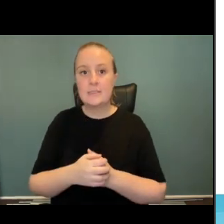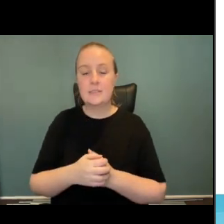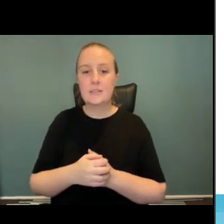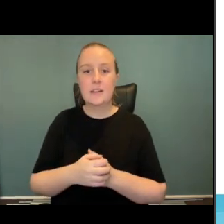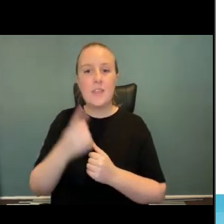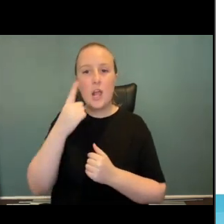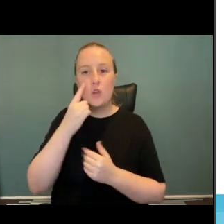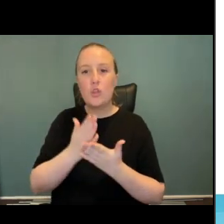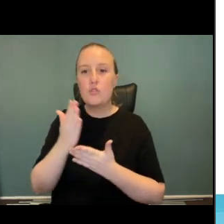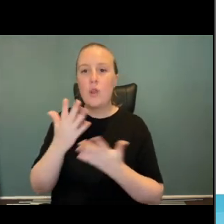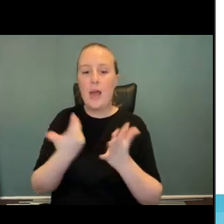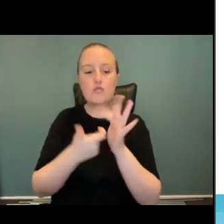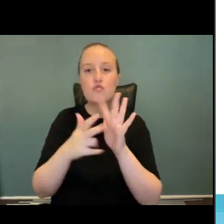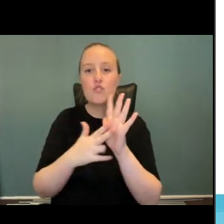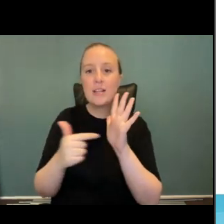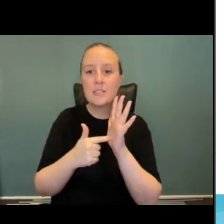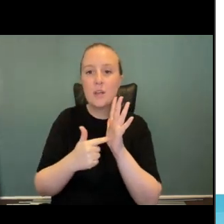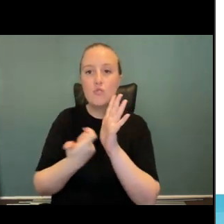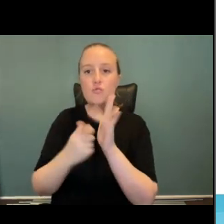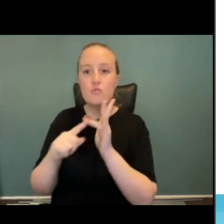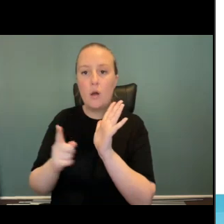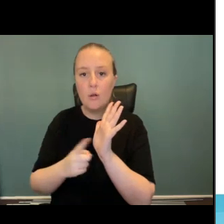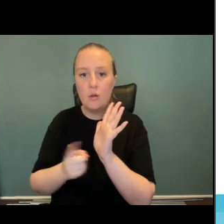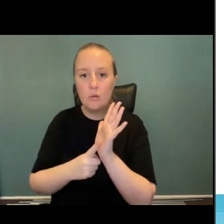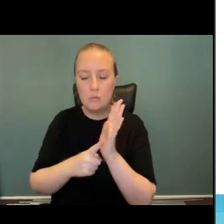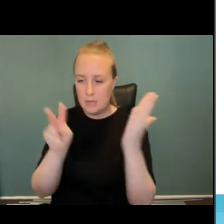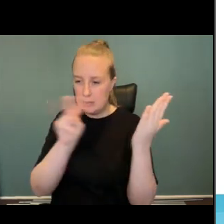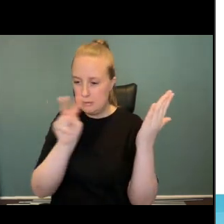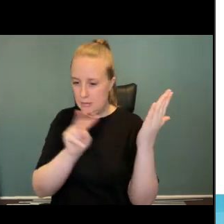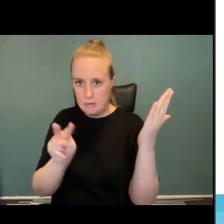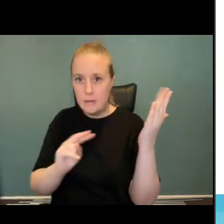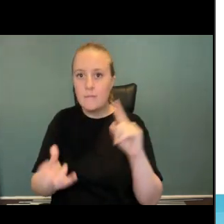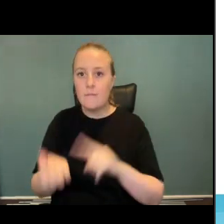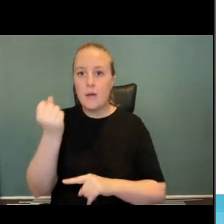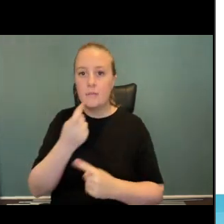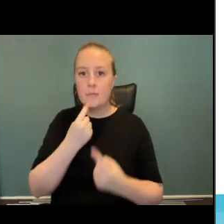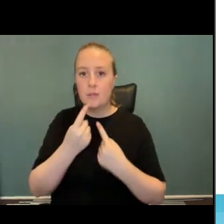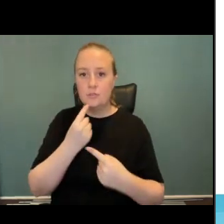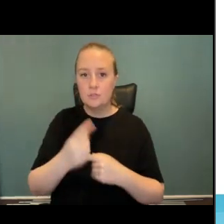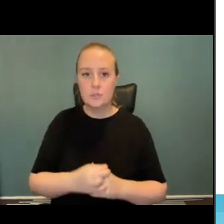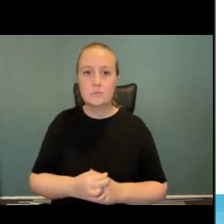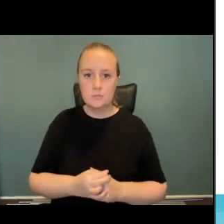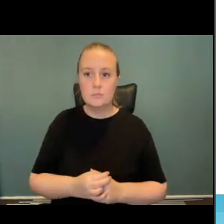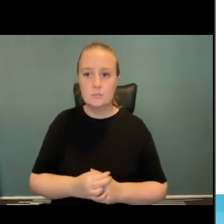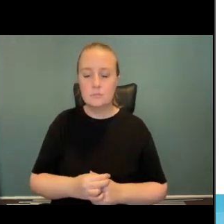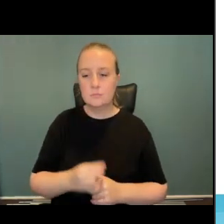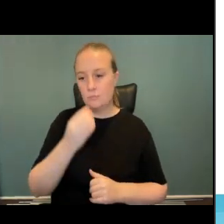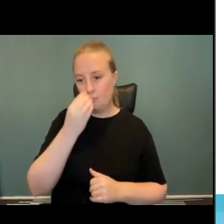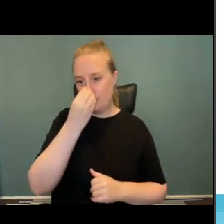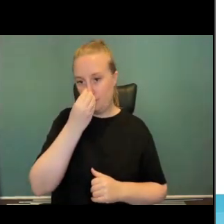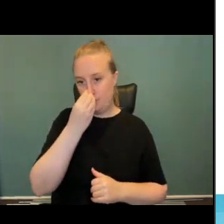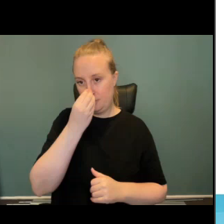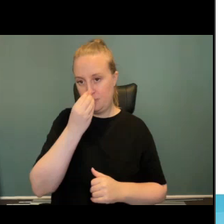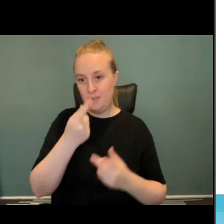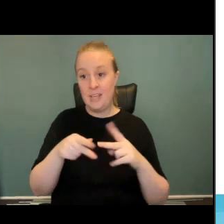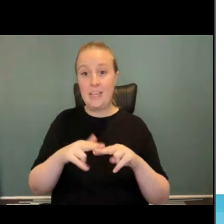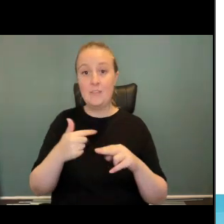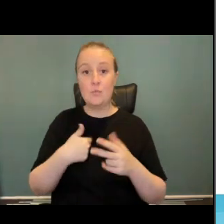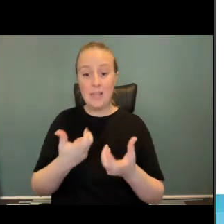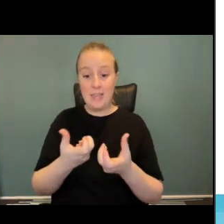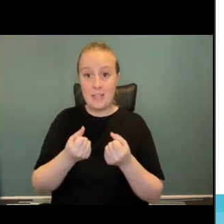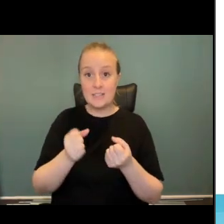rent rolls. There's somewhere that they can find those details, and then if we've got the address, then we write to the